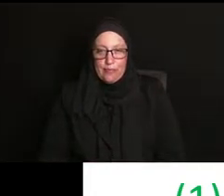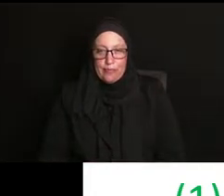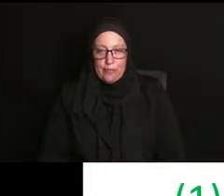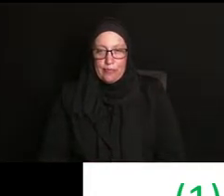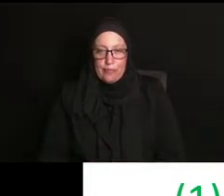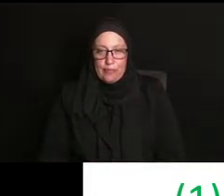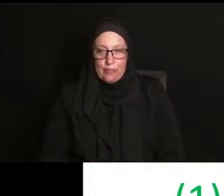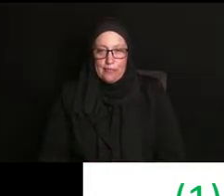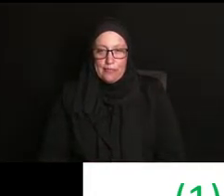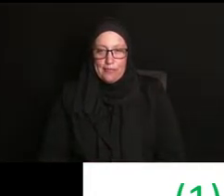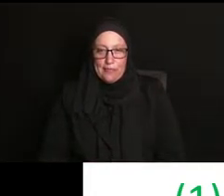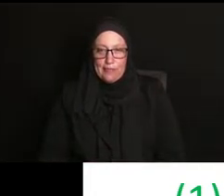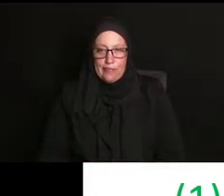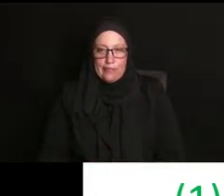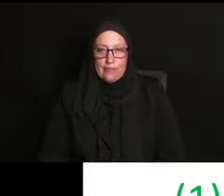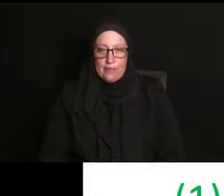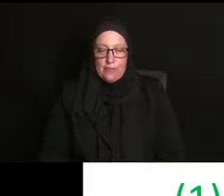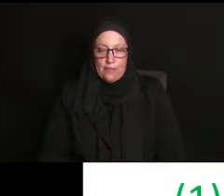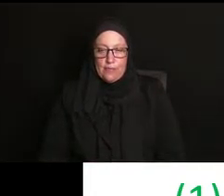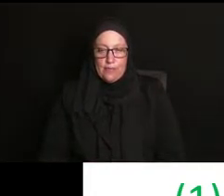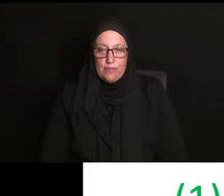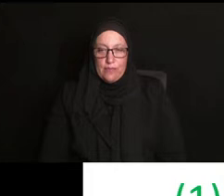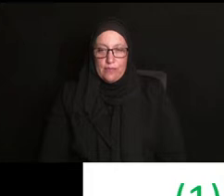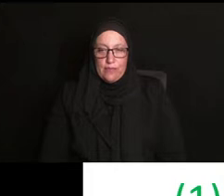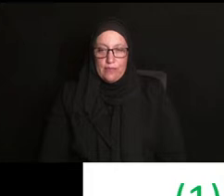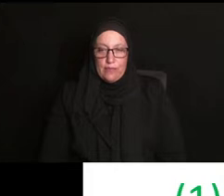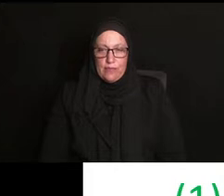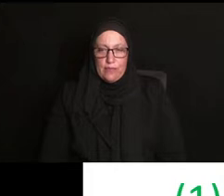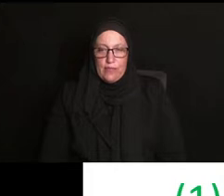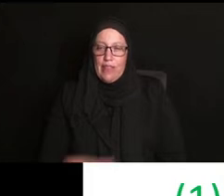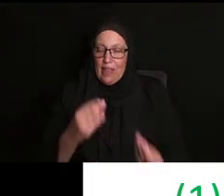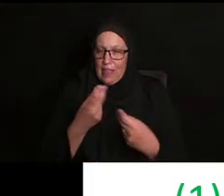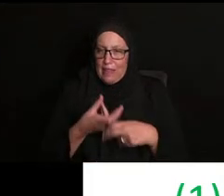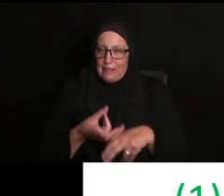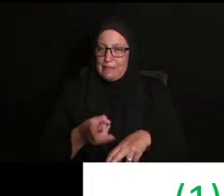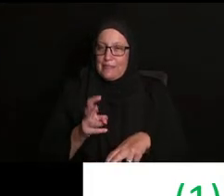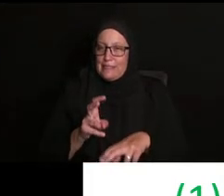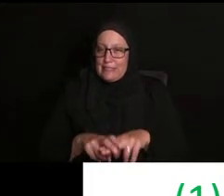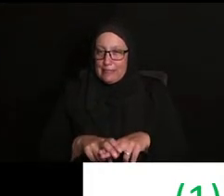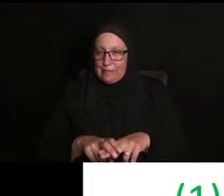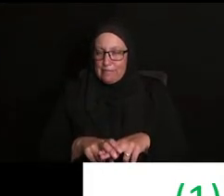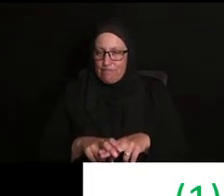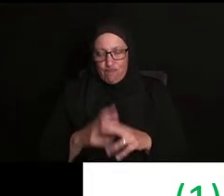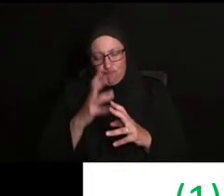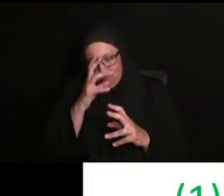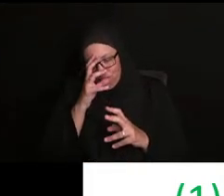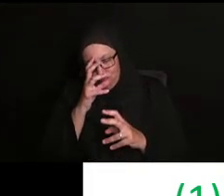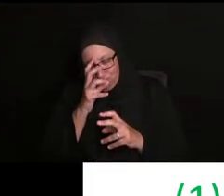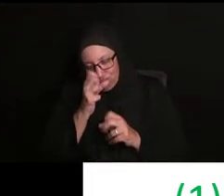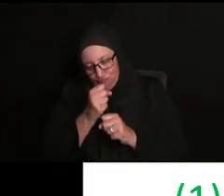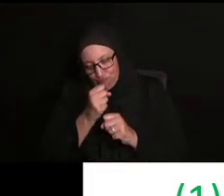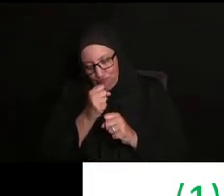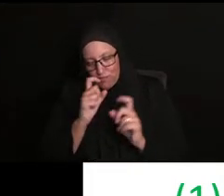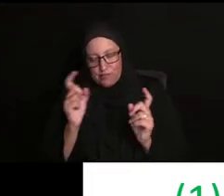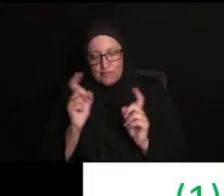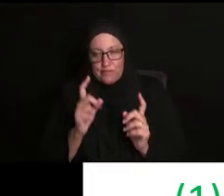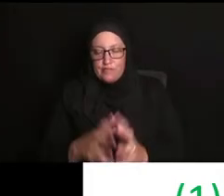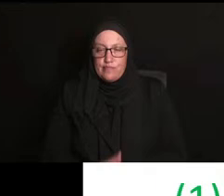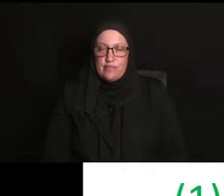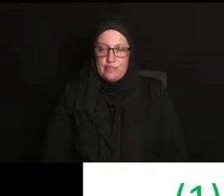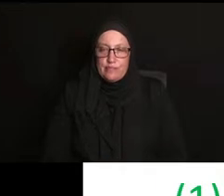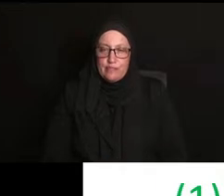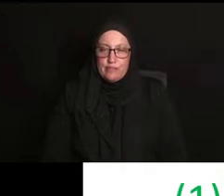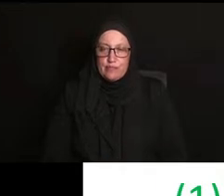time. And then they come to a conclusion. Their conclusion when they think about these things is